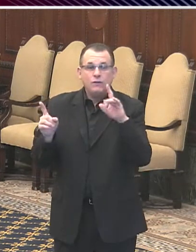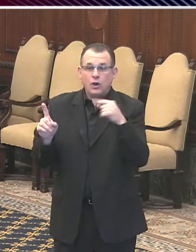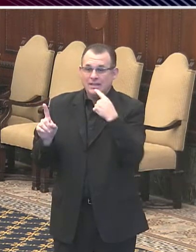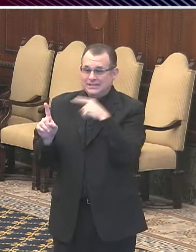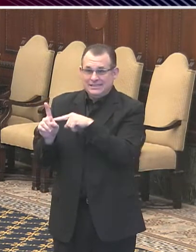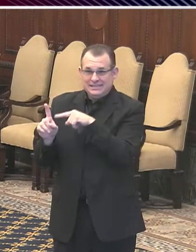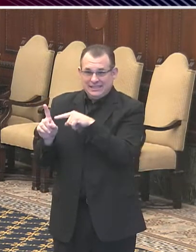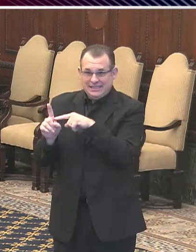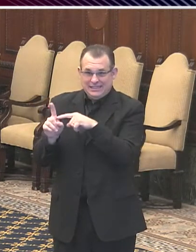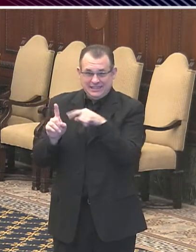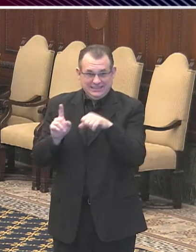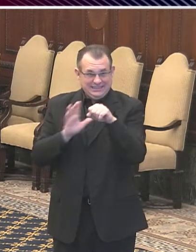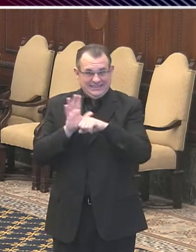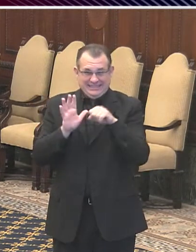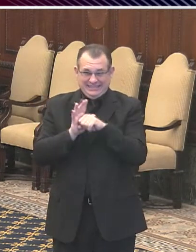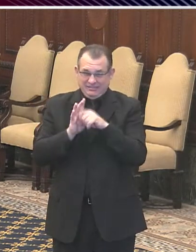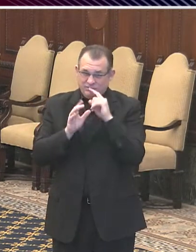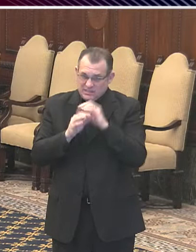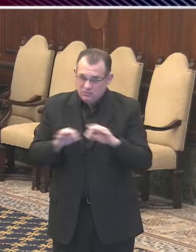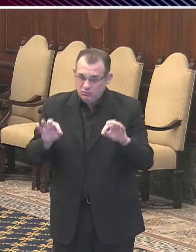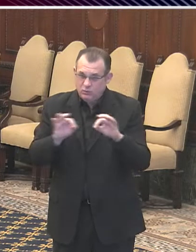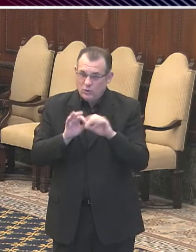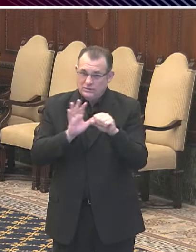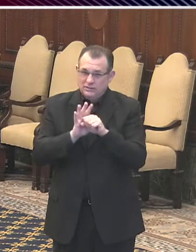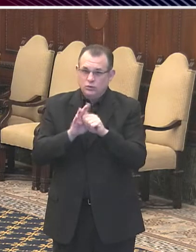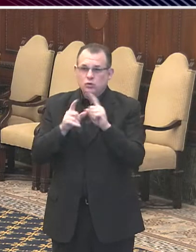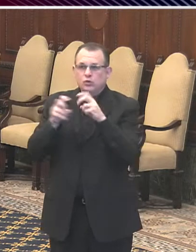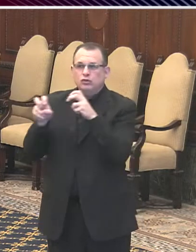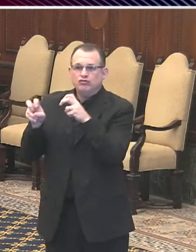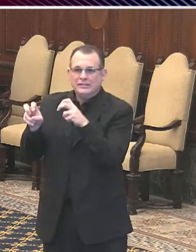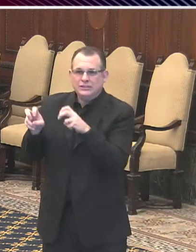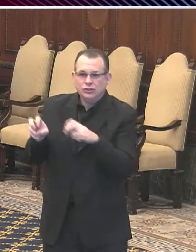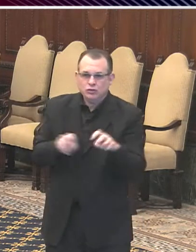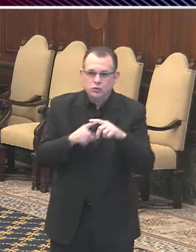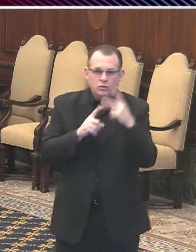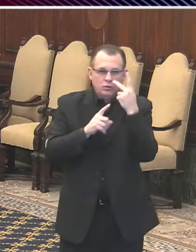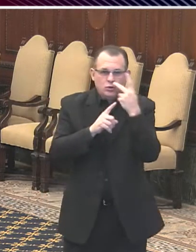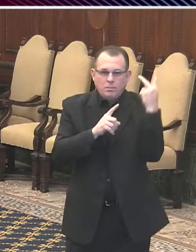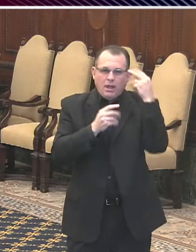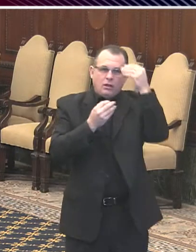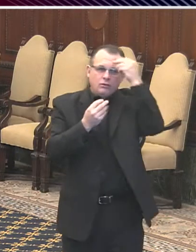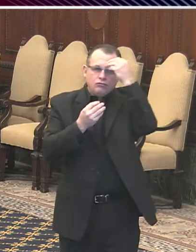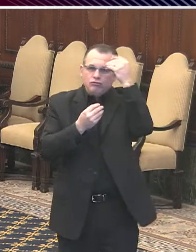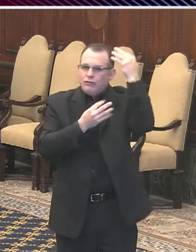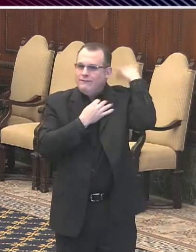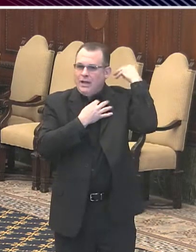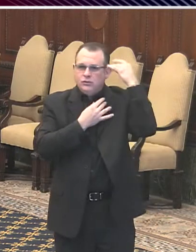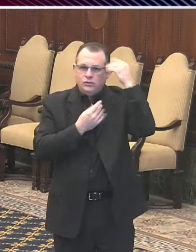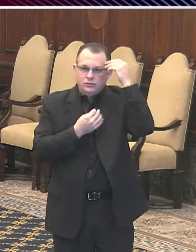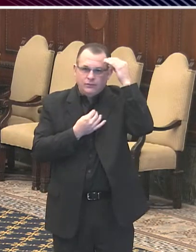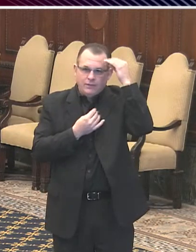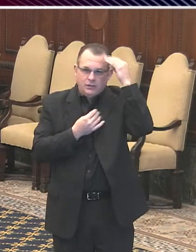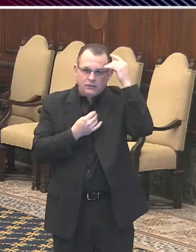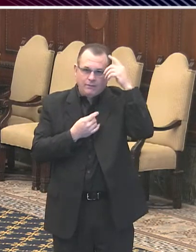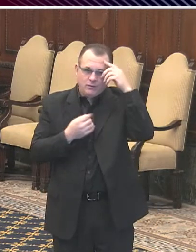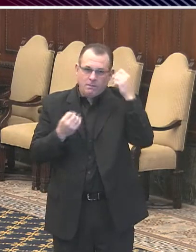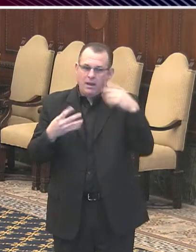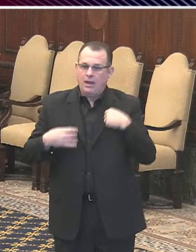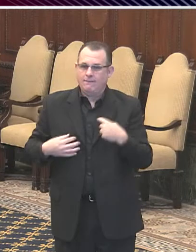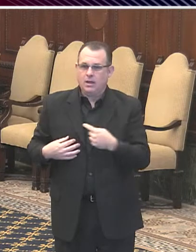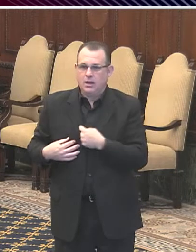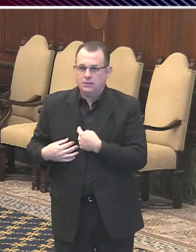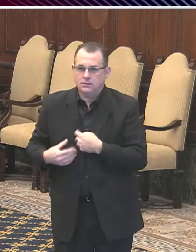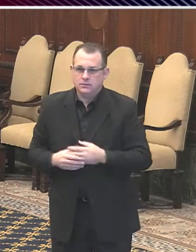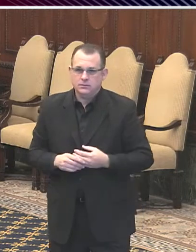is often an important time of transition and reflection and worship for many of us. I'm particularly aware